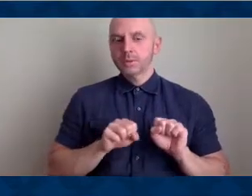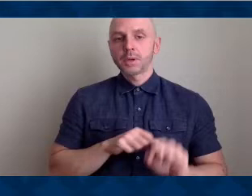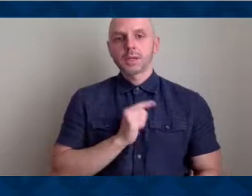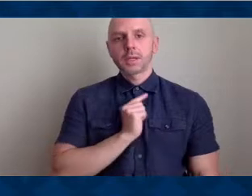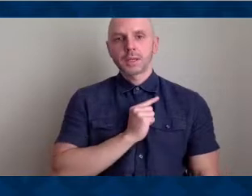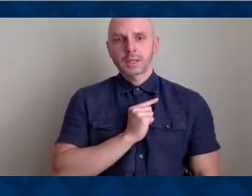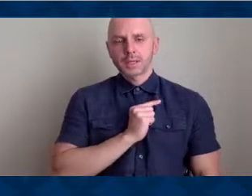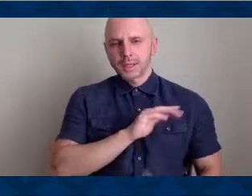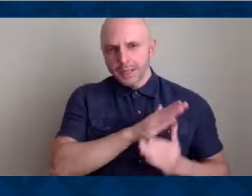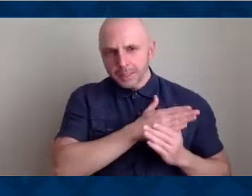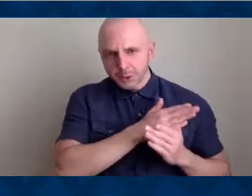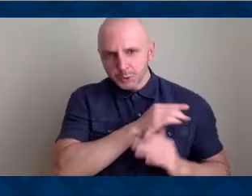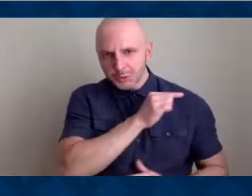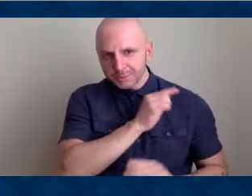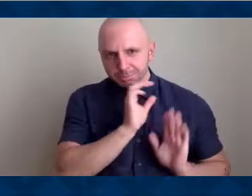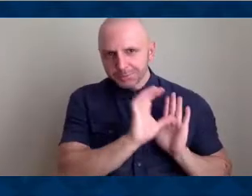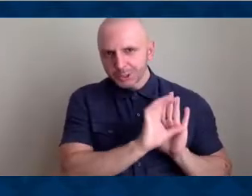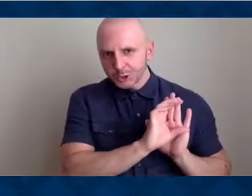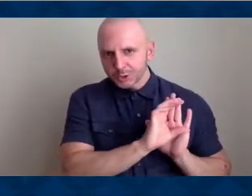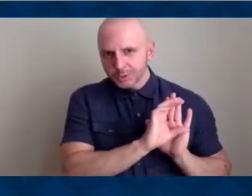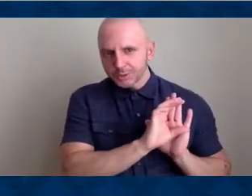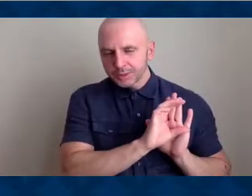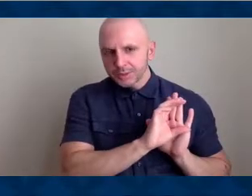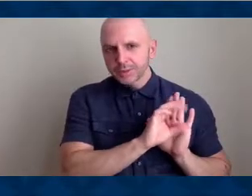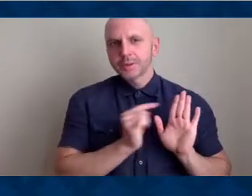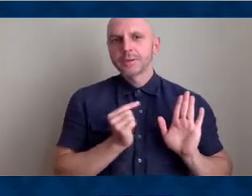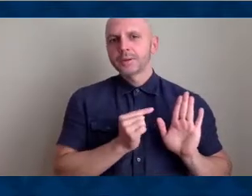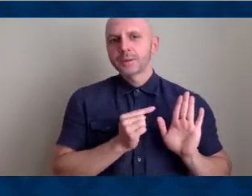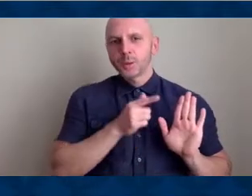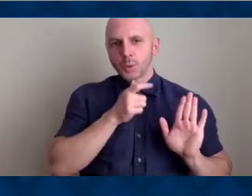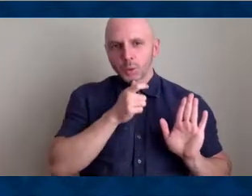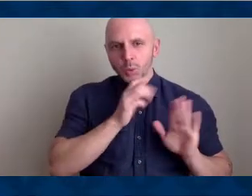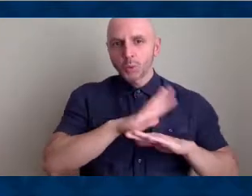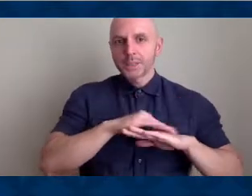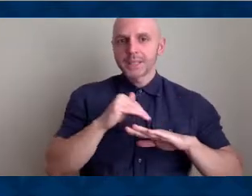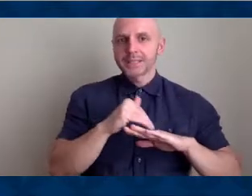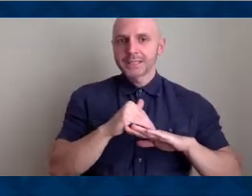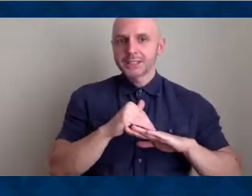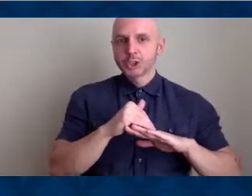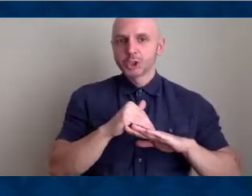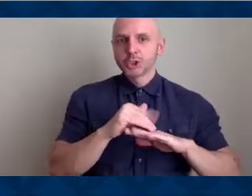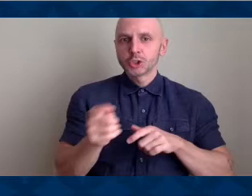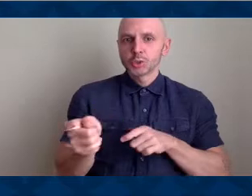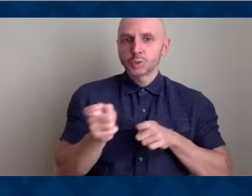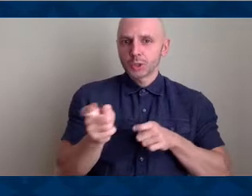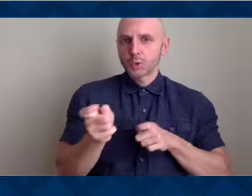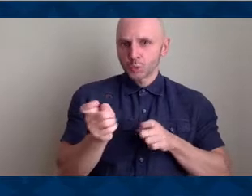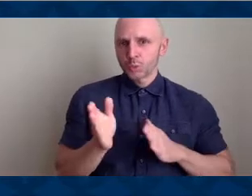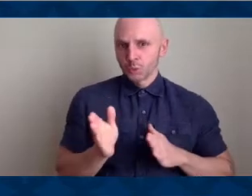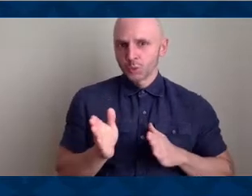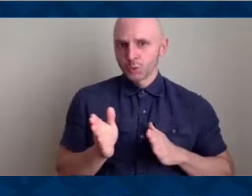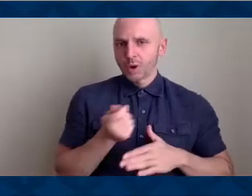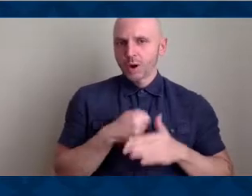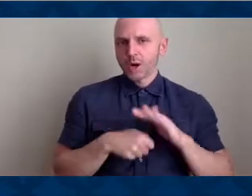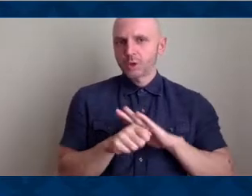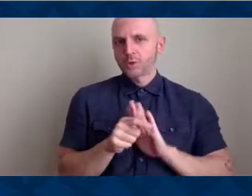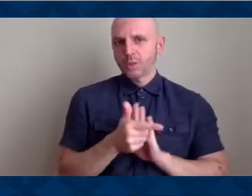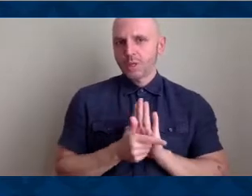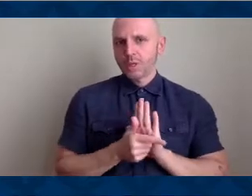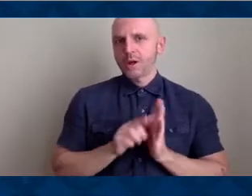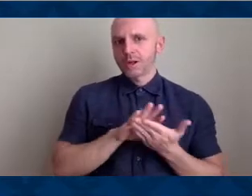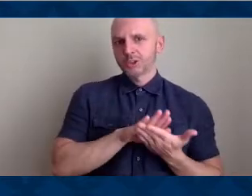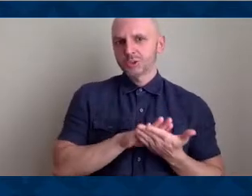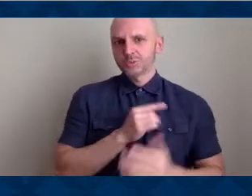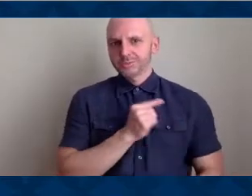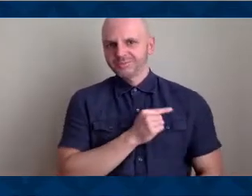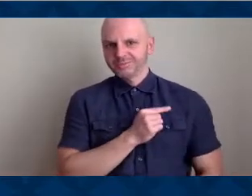is Ann Deere, our Indigenous recruiter and coordinator in the law school. And I just wanted